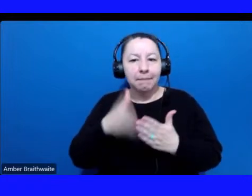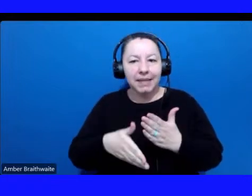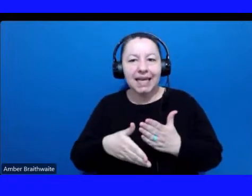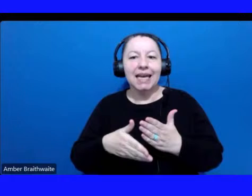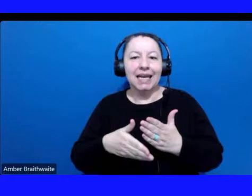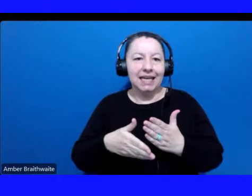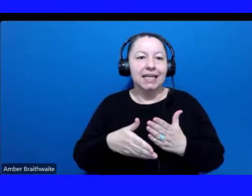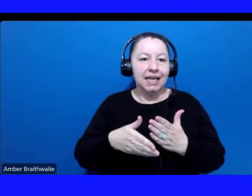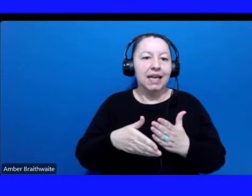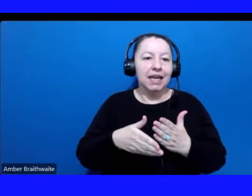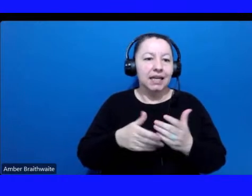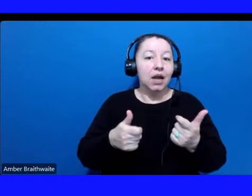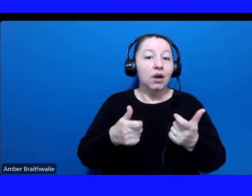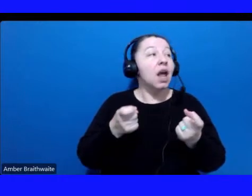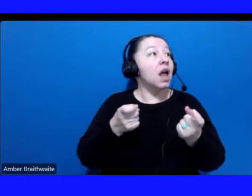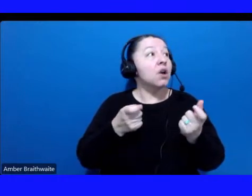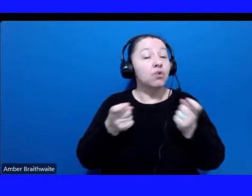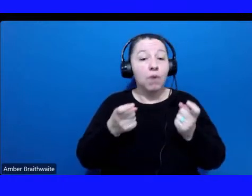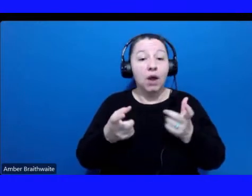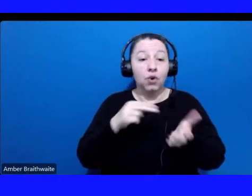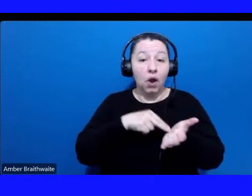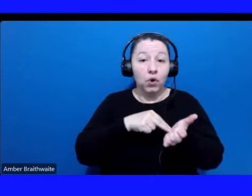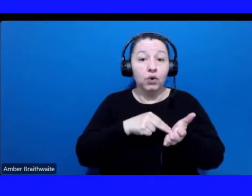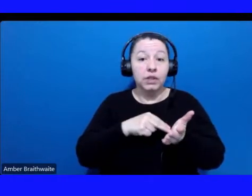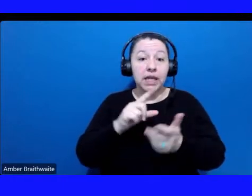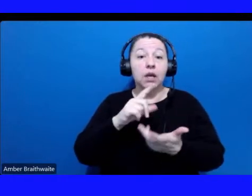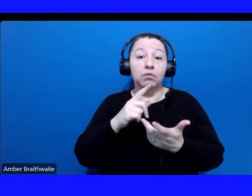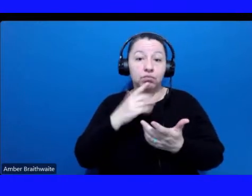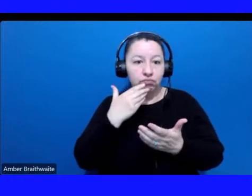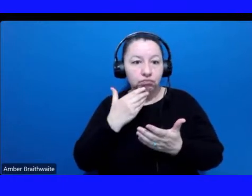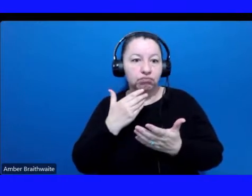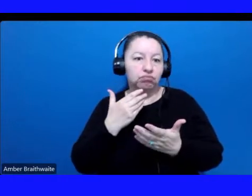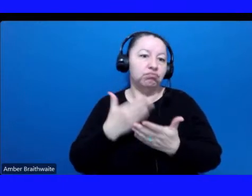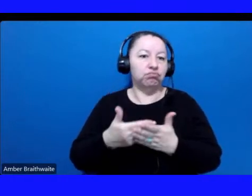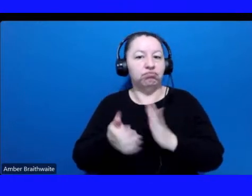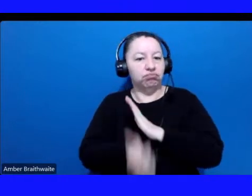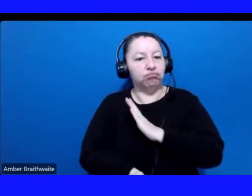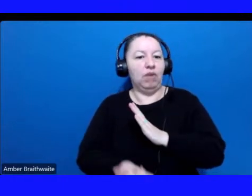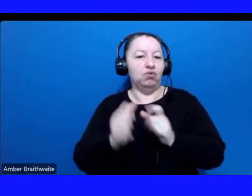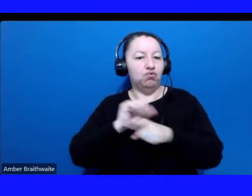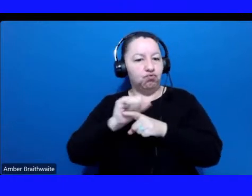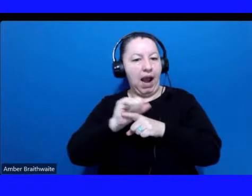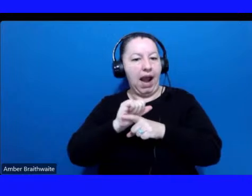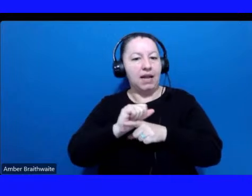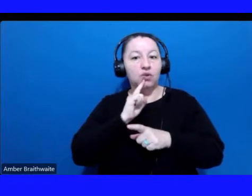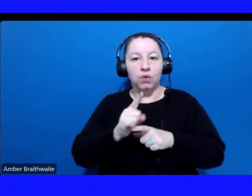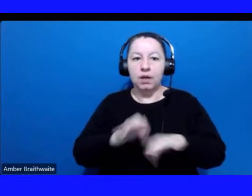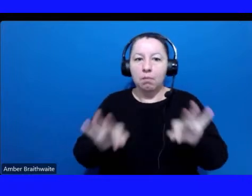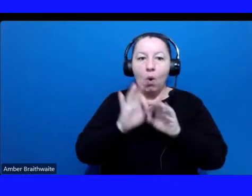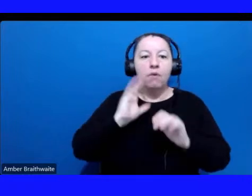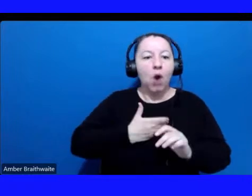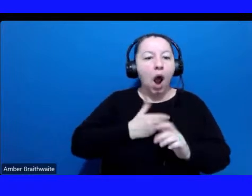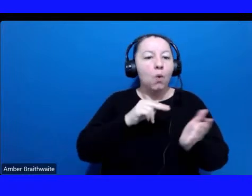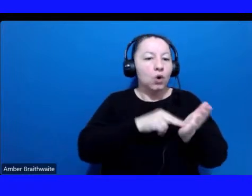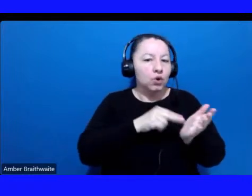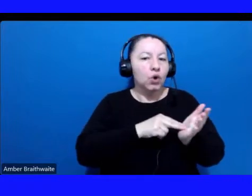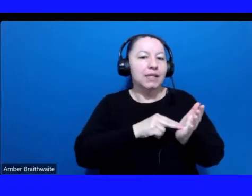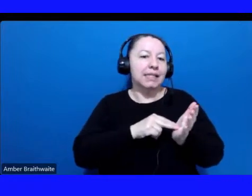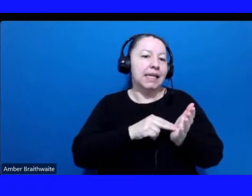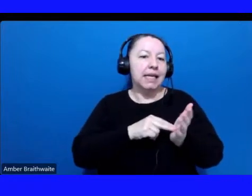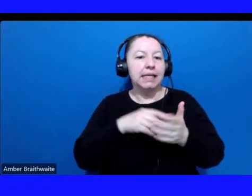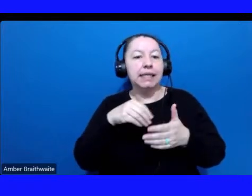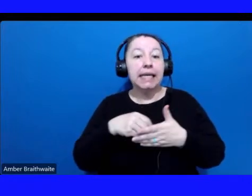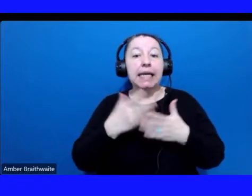Health Equity Forum for Nursing, where we had over 190 members from CUNY and Health and Hospitals on March 18th, really talk about